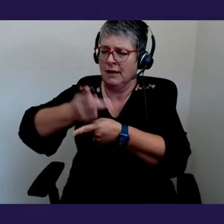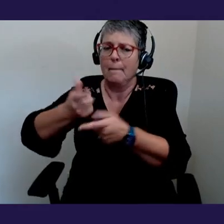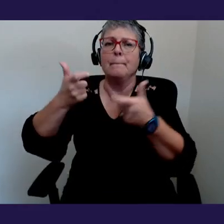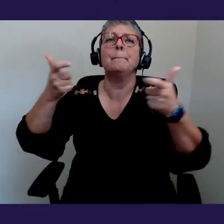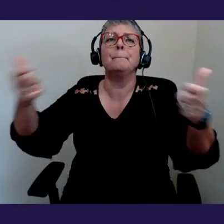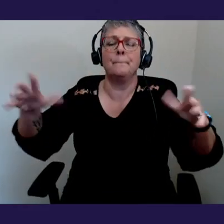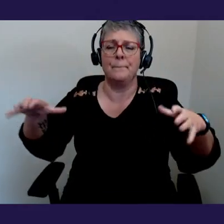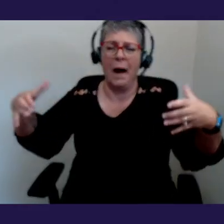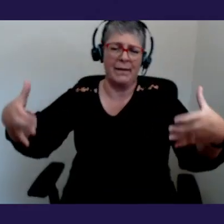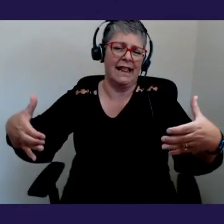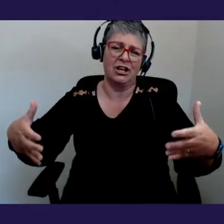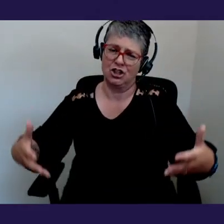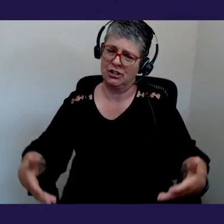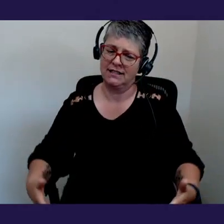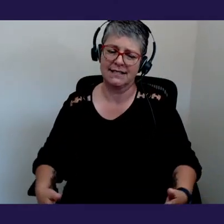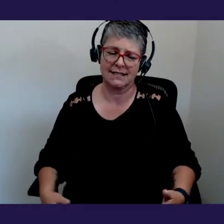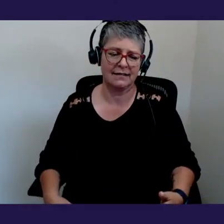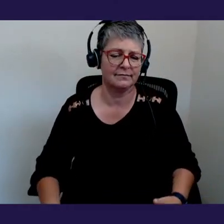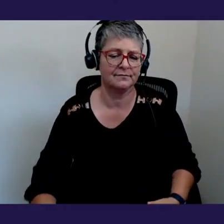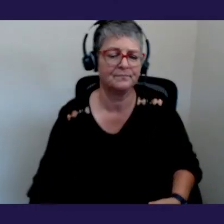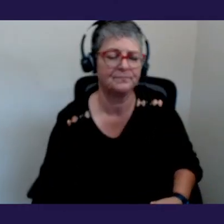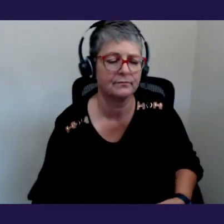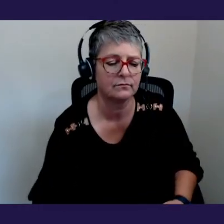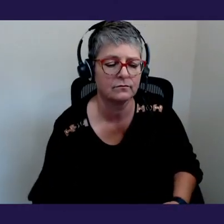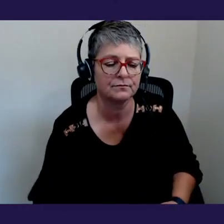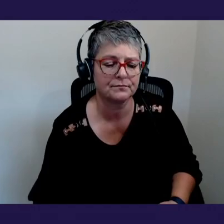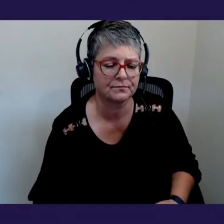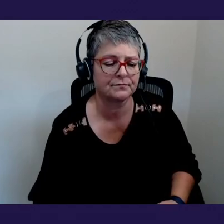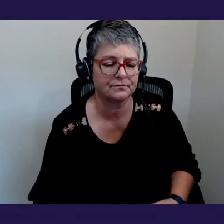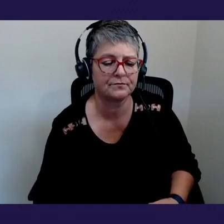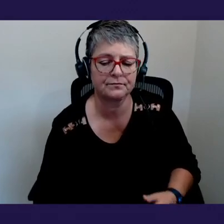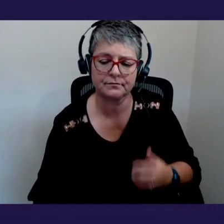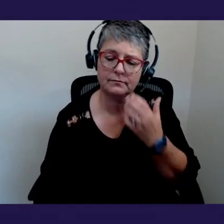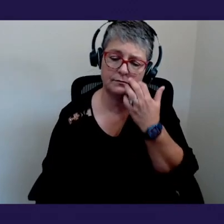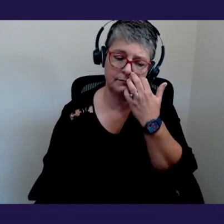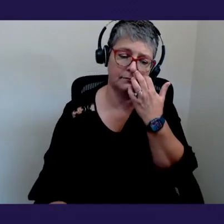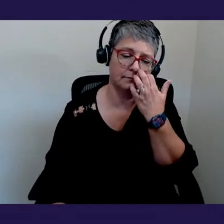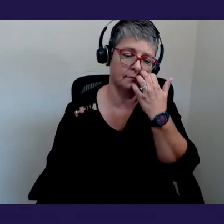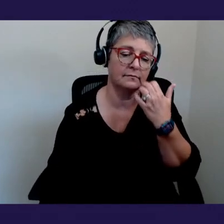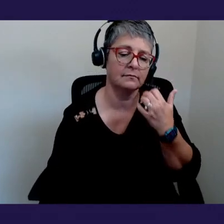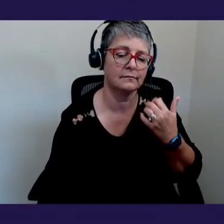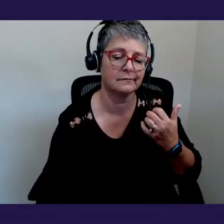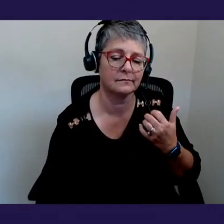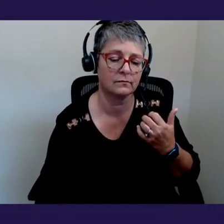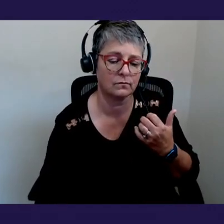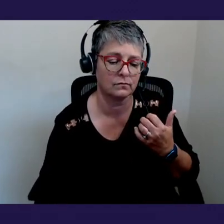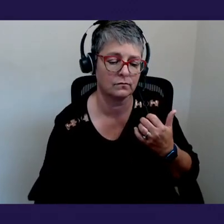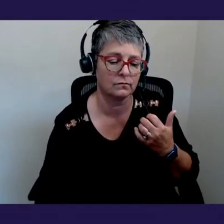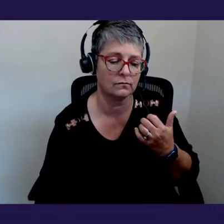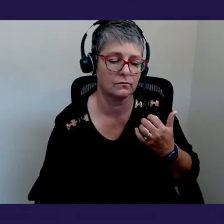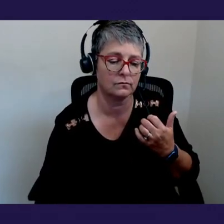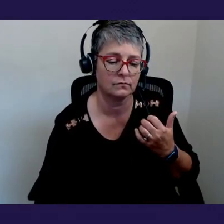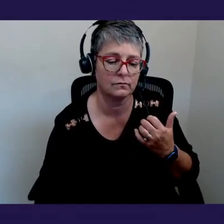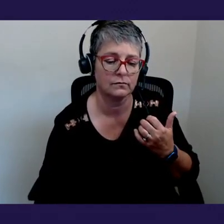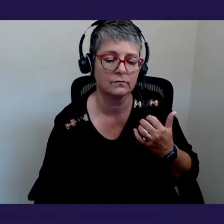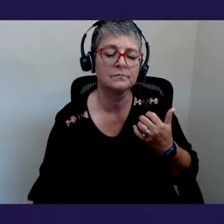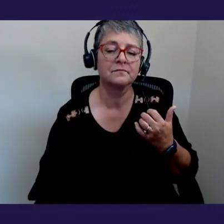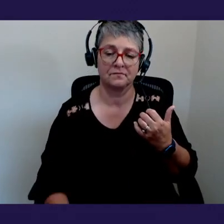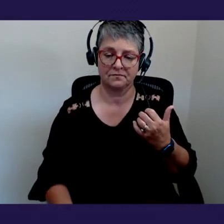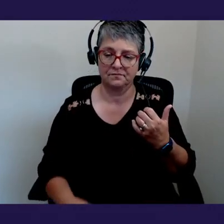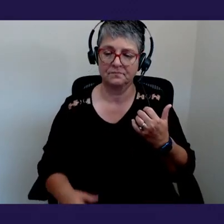Thank you. Excellent. Quick question from the audience, and I'll remind the audience that you can drop your questions in the Q&A below the video